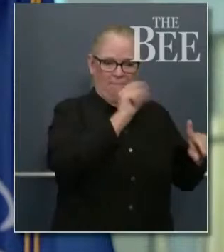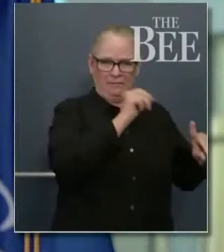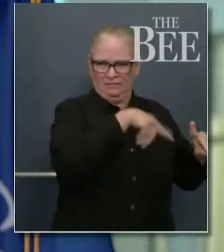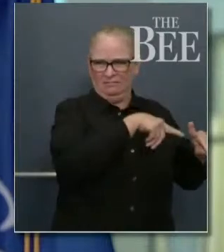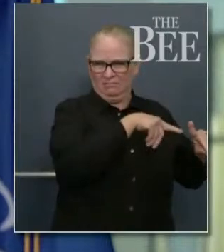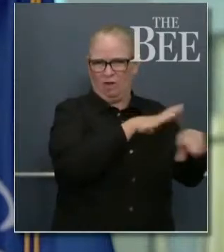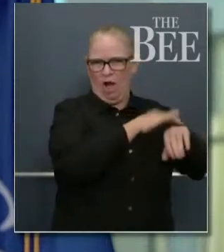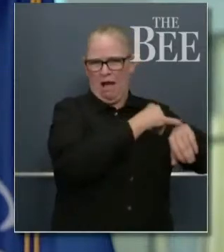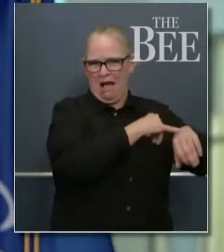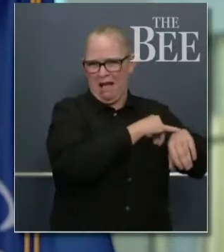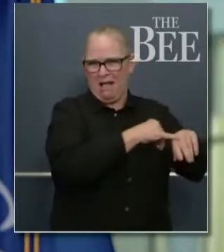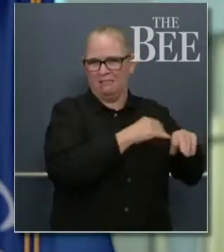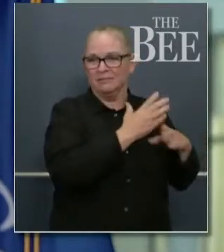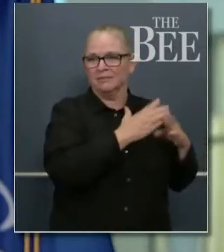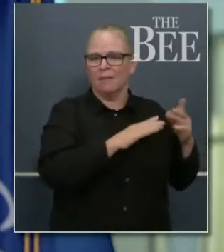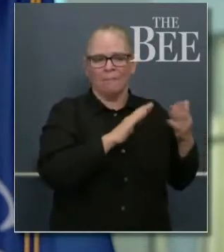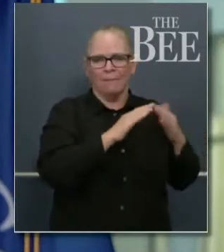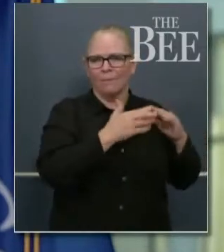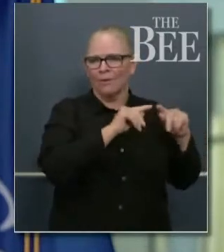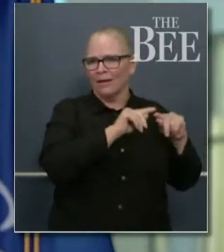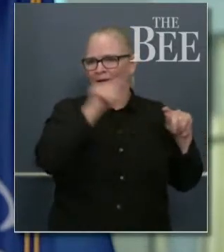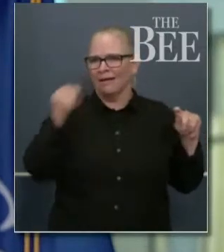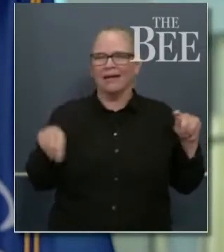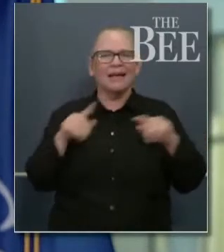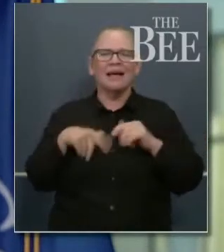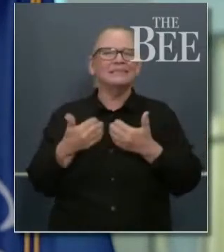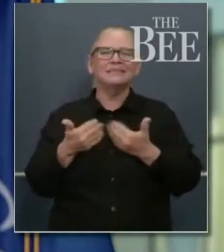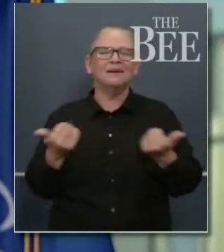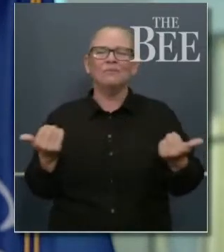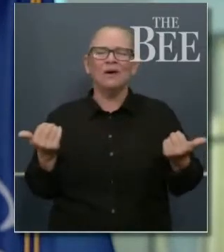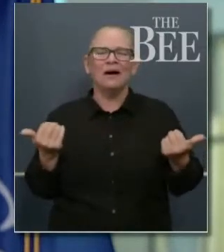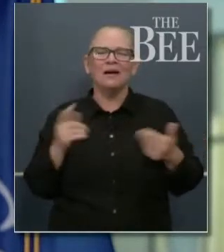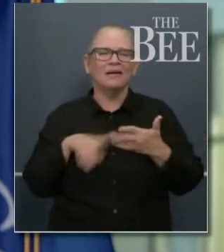is no. Jeremy White, Politico.